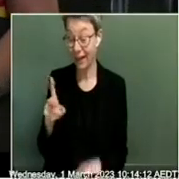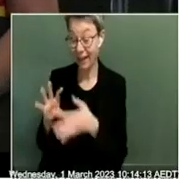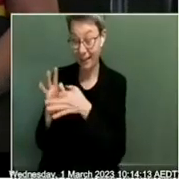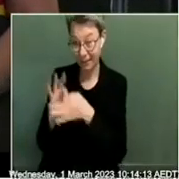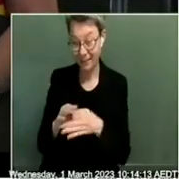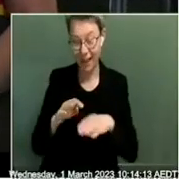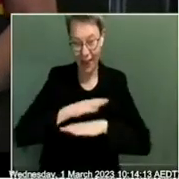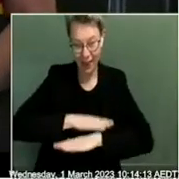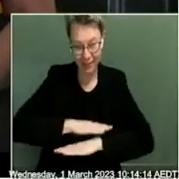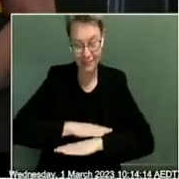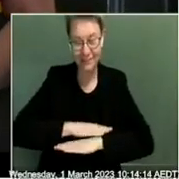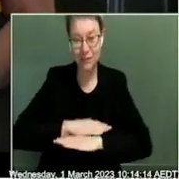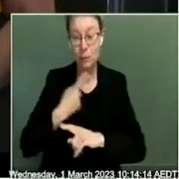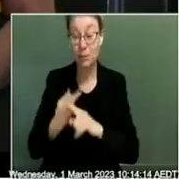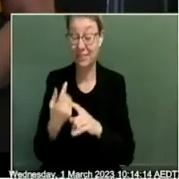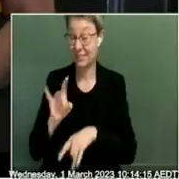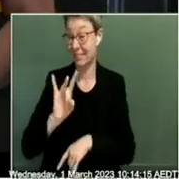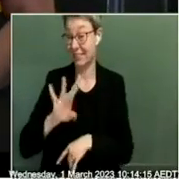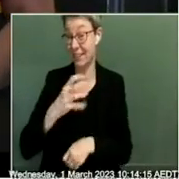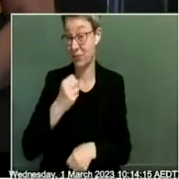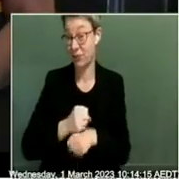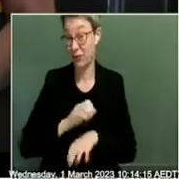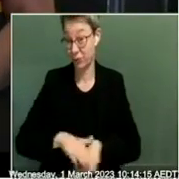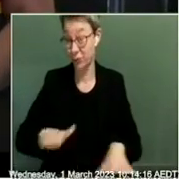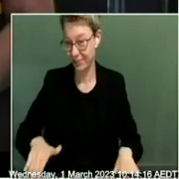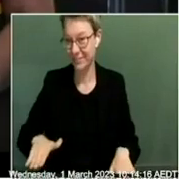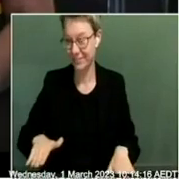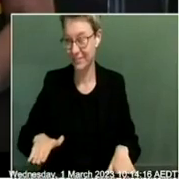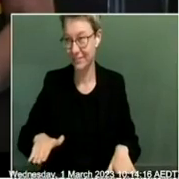I remember Mum saying to my granddaughter.